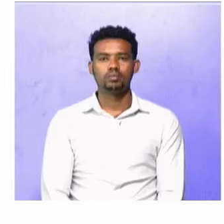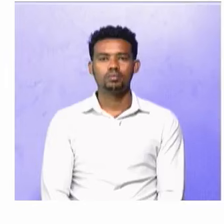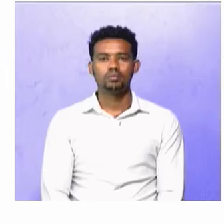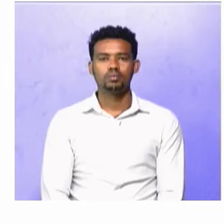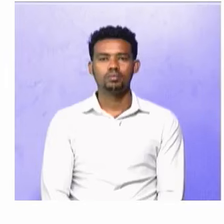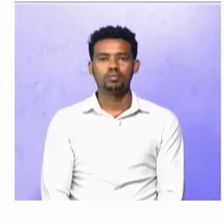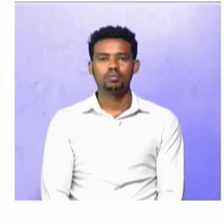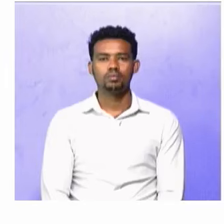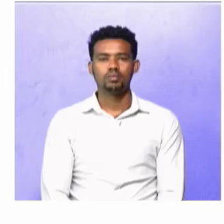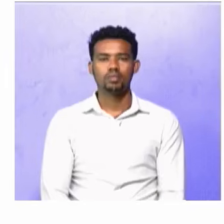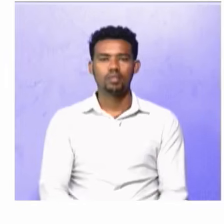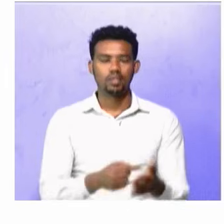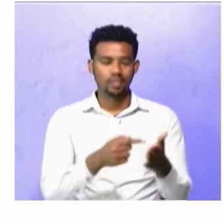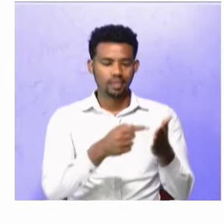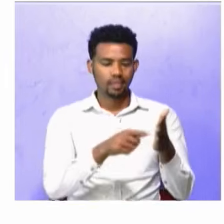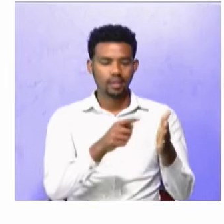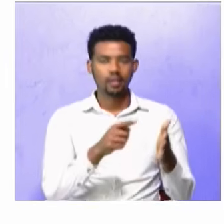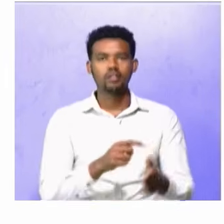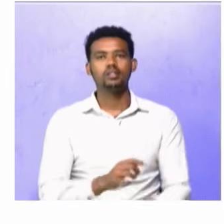thick,